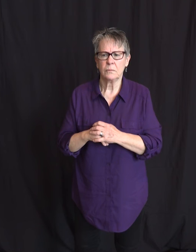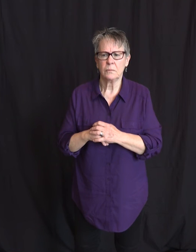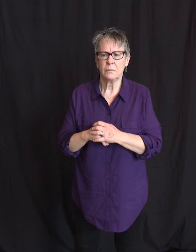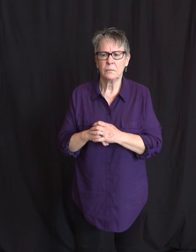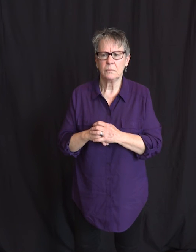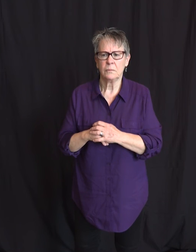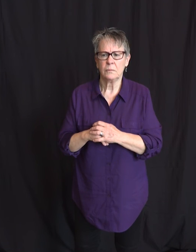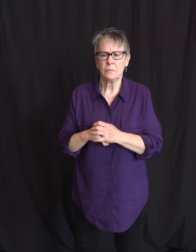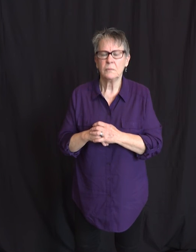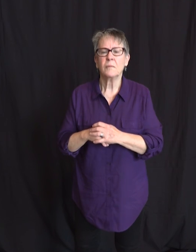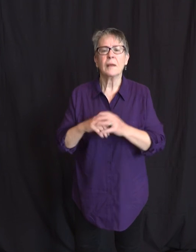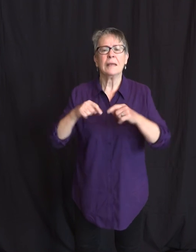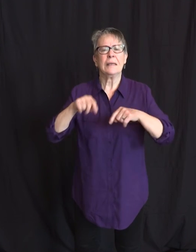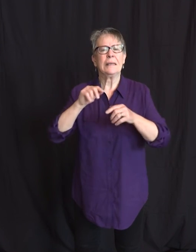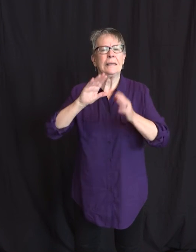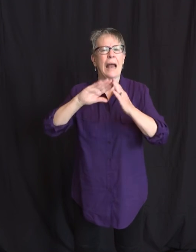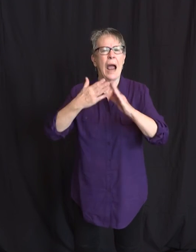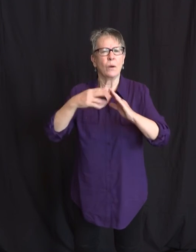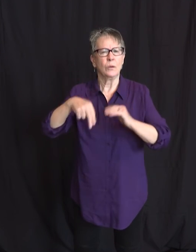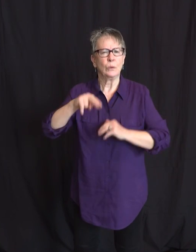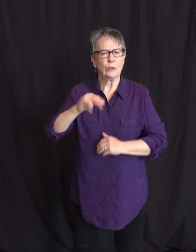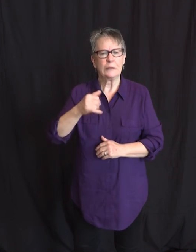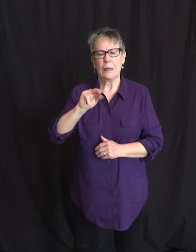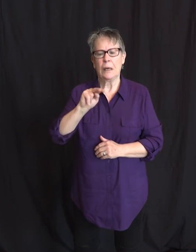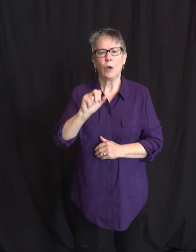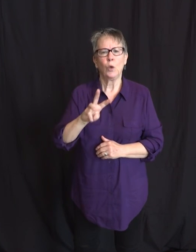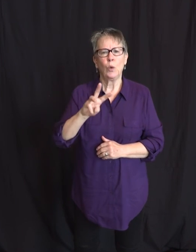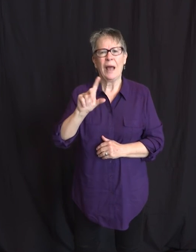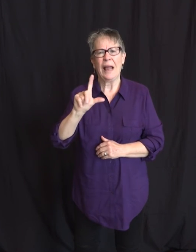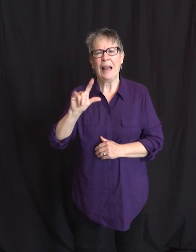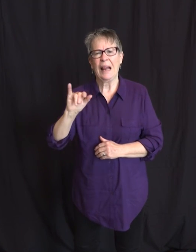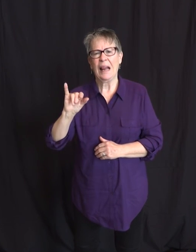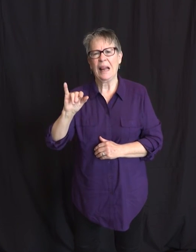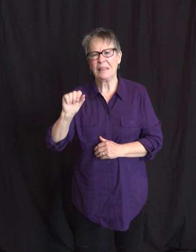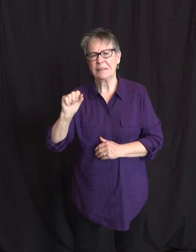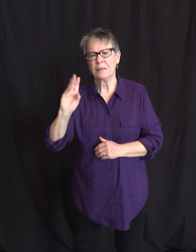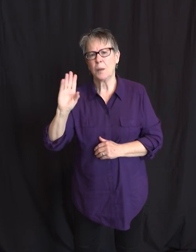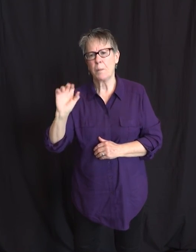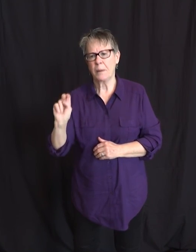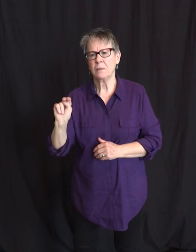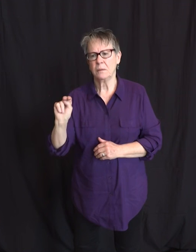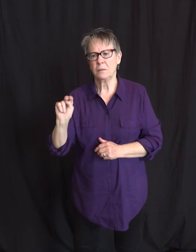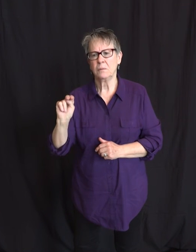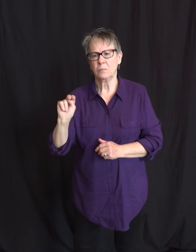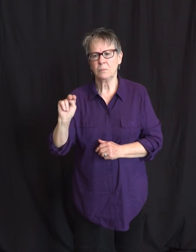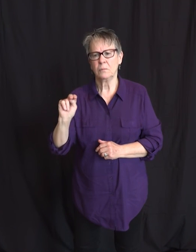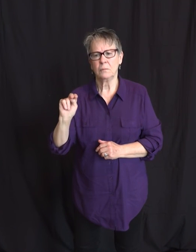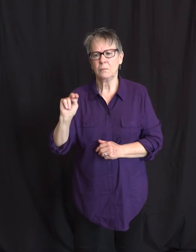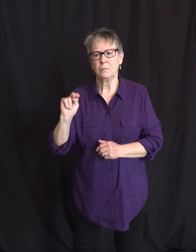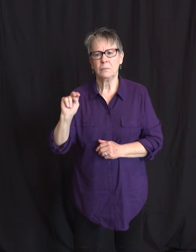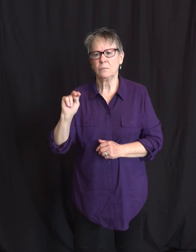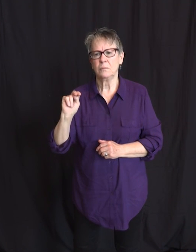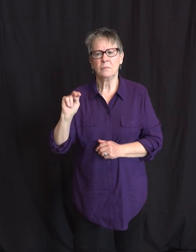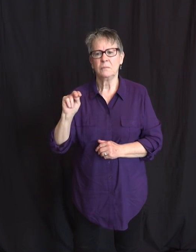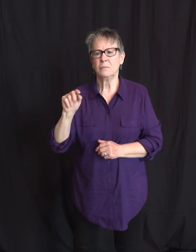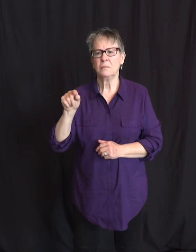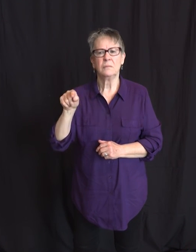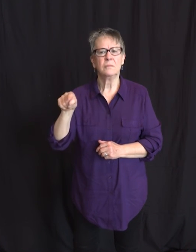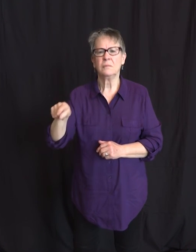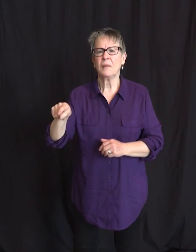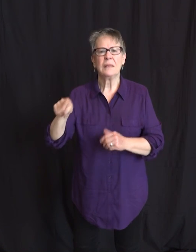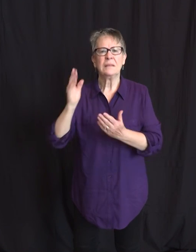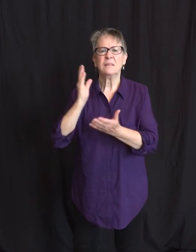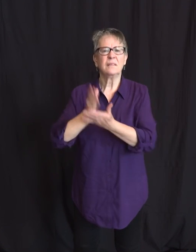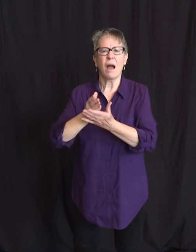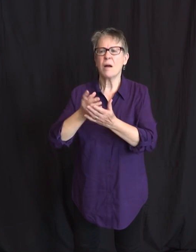that their volunteer EMS is strained given the outbreak at the facility. Is there any consideration at all for DHS in bringing